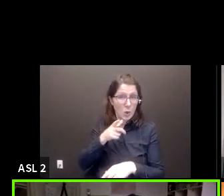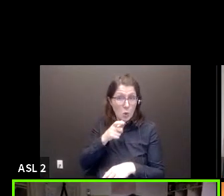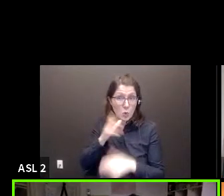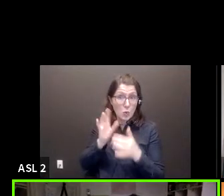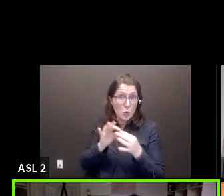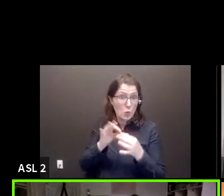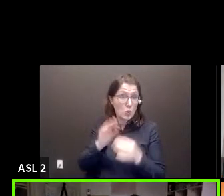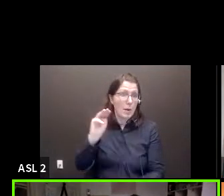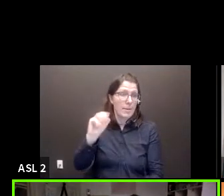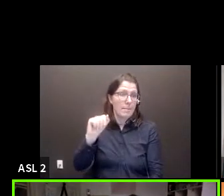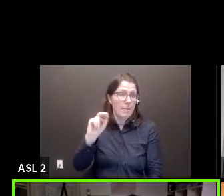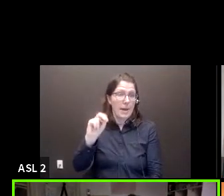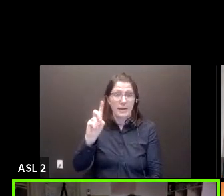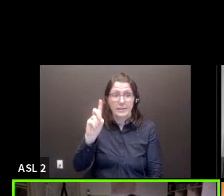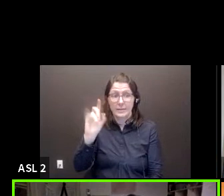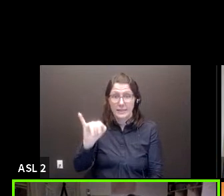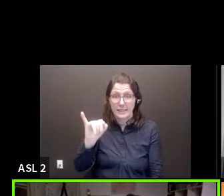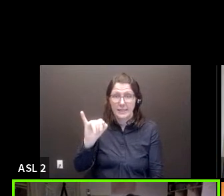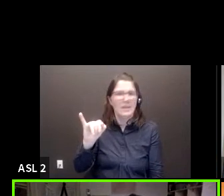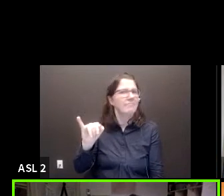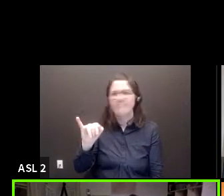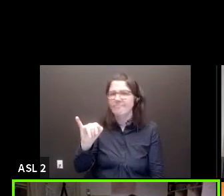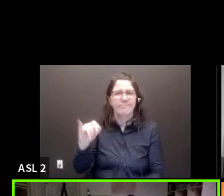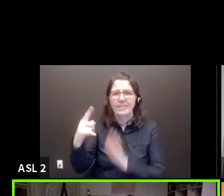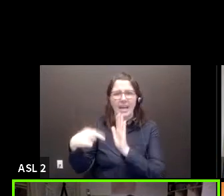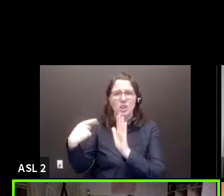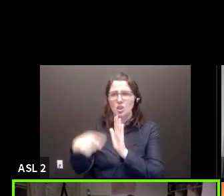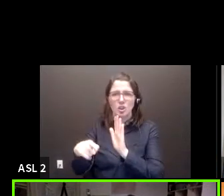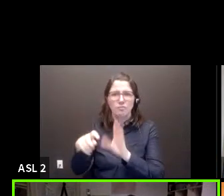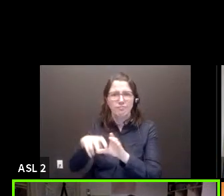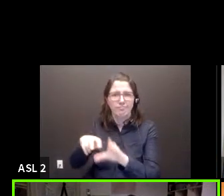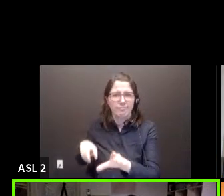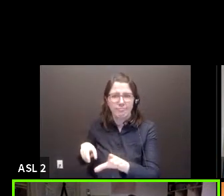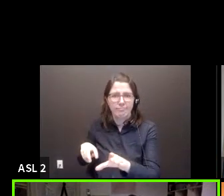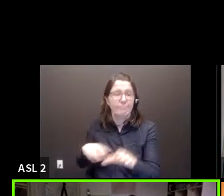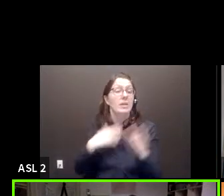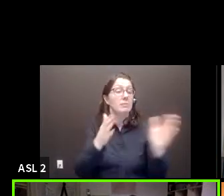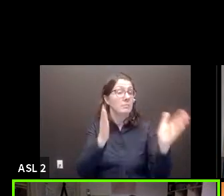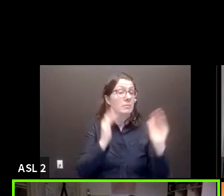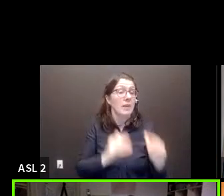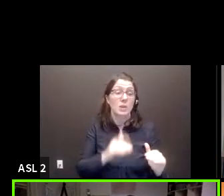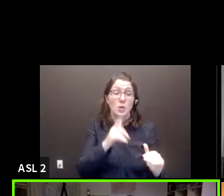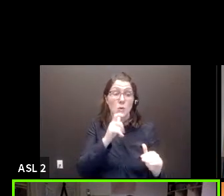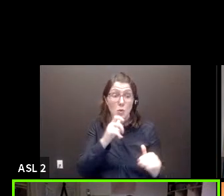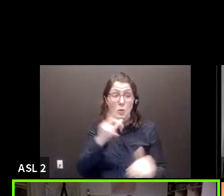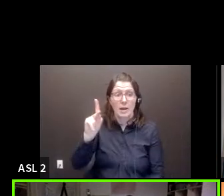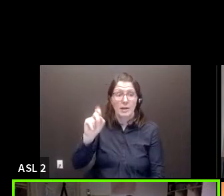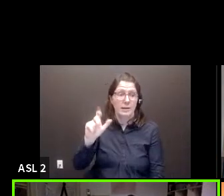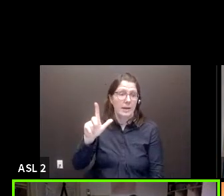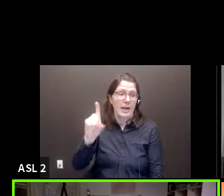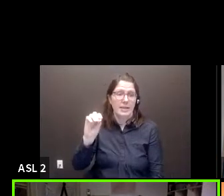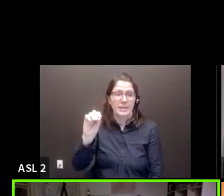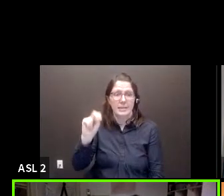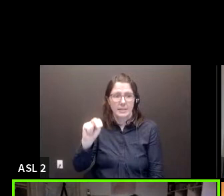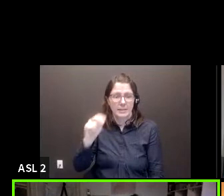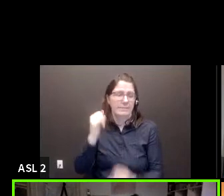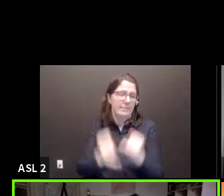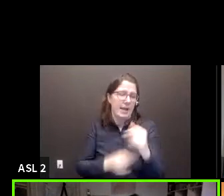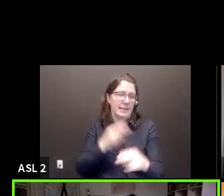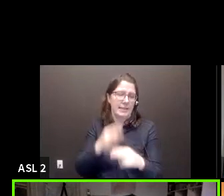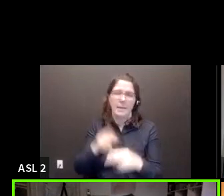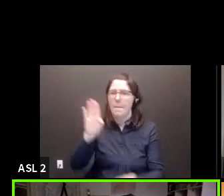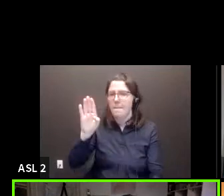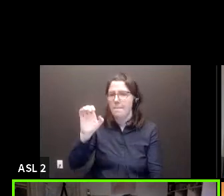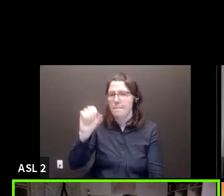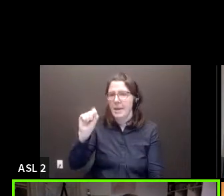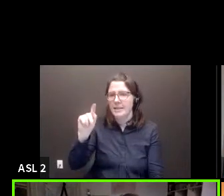uh has canceled mandy p is cancelled so the next person would be kelden bester if kelden is